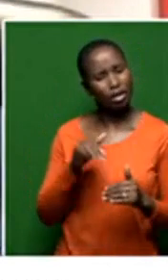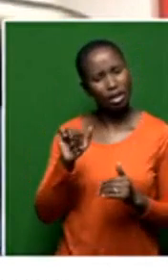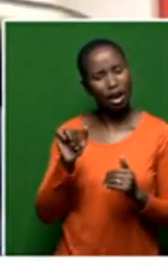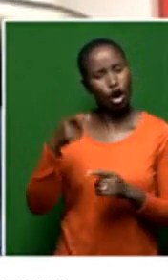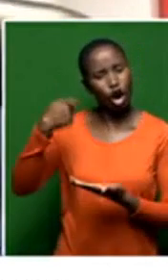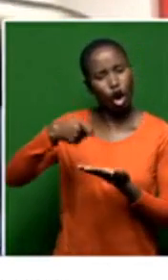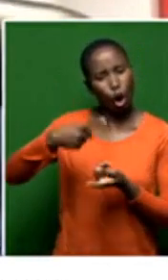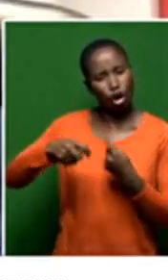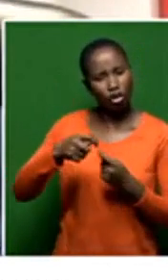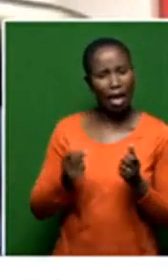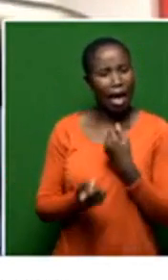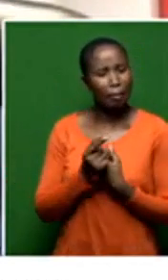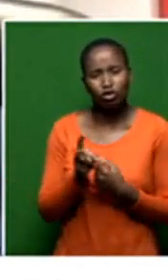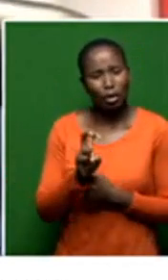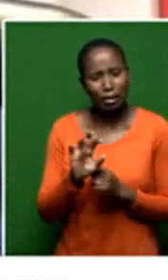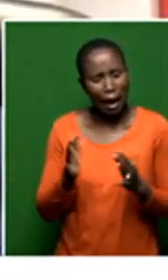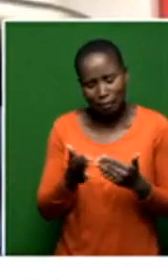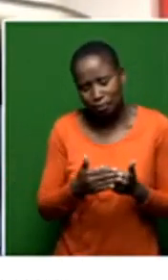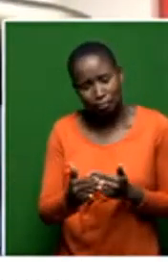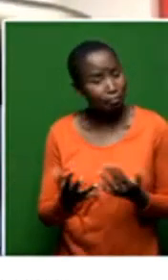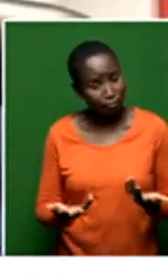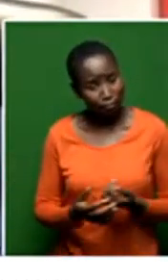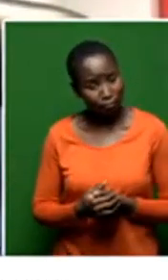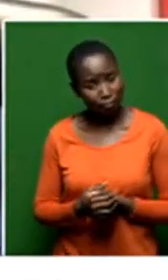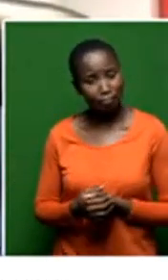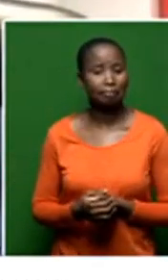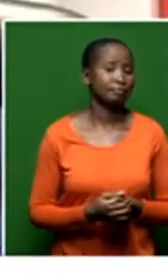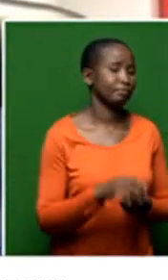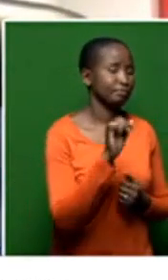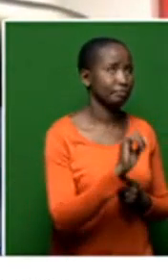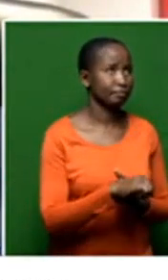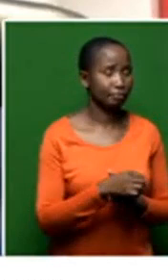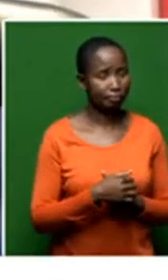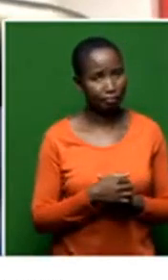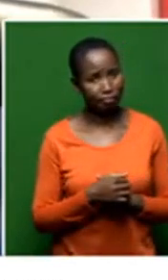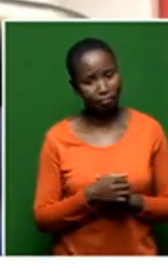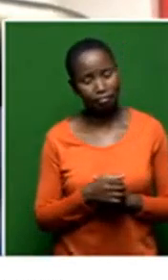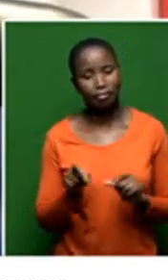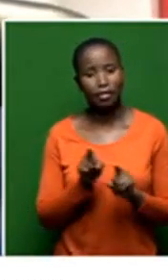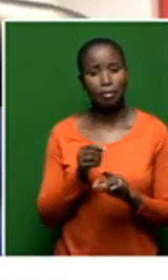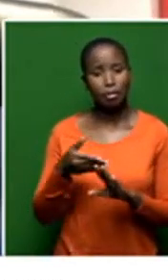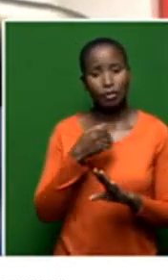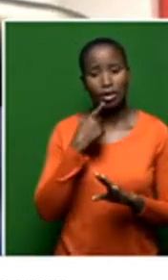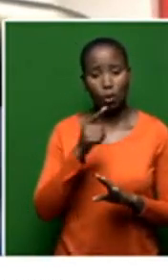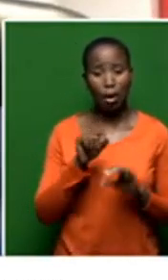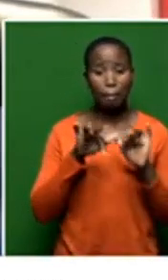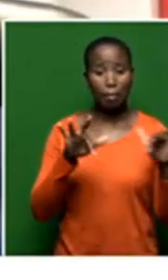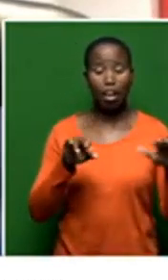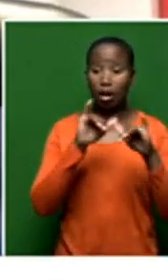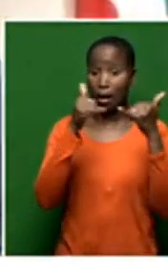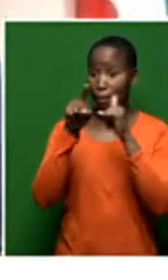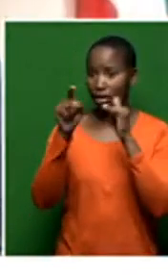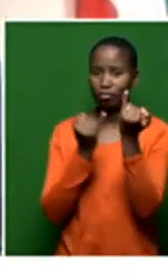today, how is it going to unfold? Yes, so So as I've said, bidders have been taken through